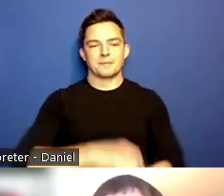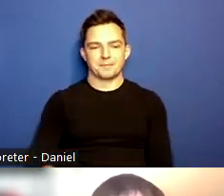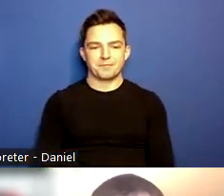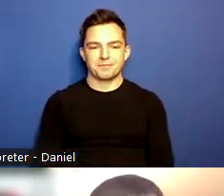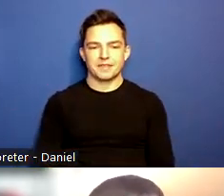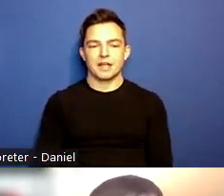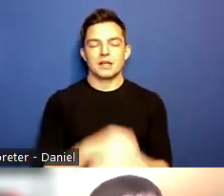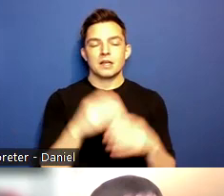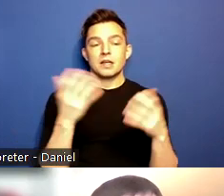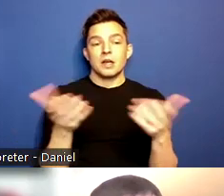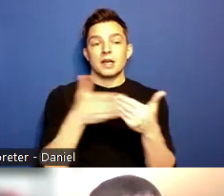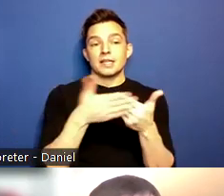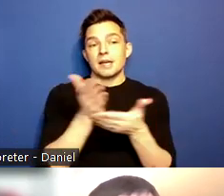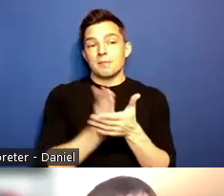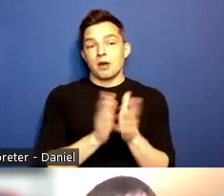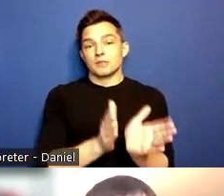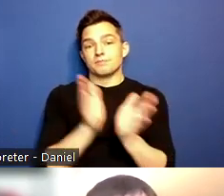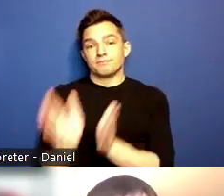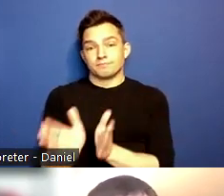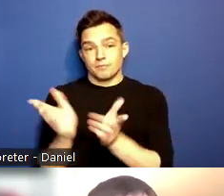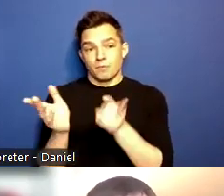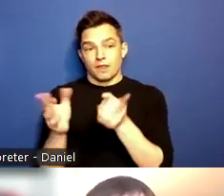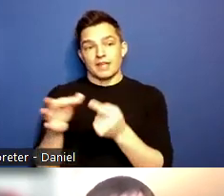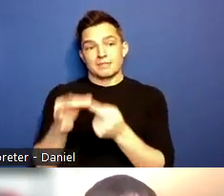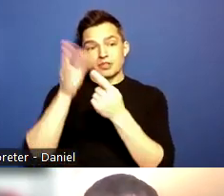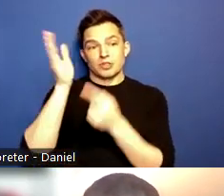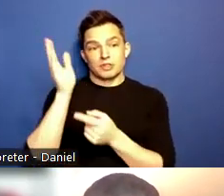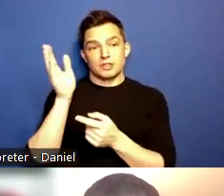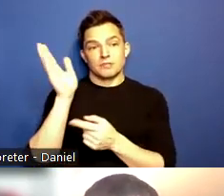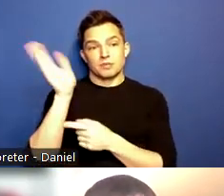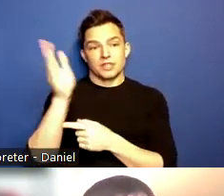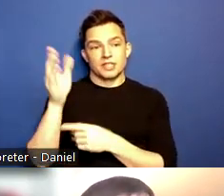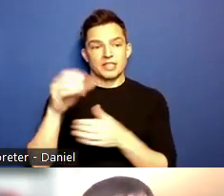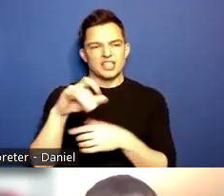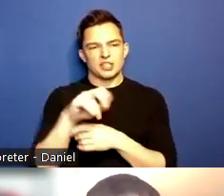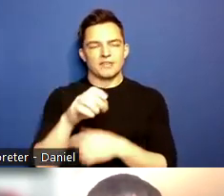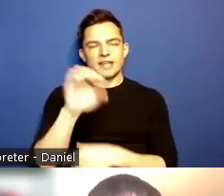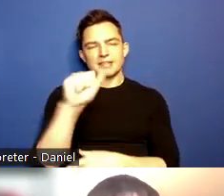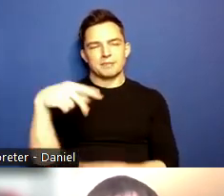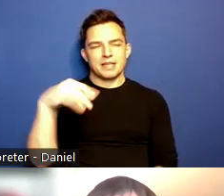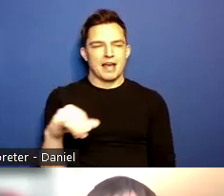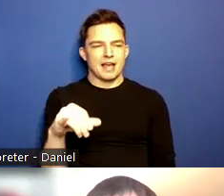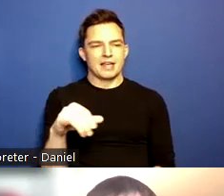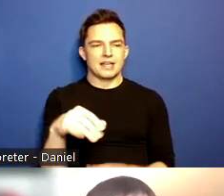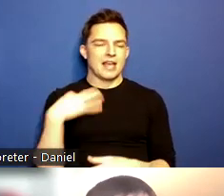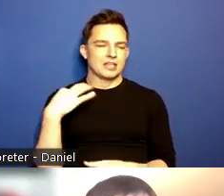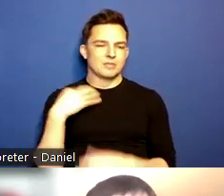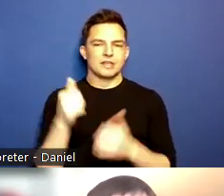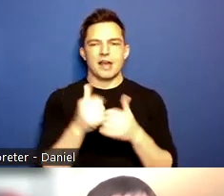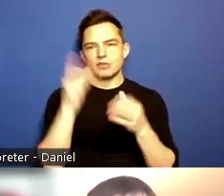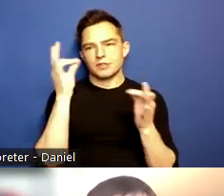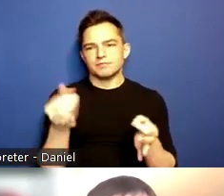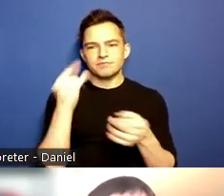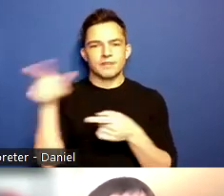So in this next section, we're going to talk about special presenter initiatives eligibility, how to determine whether a presenter is